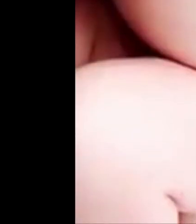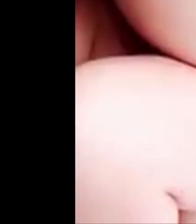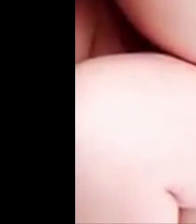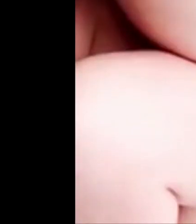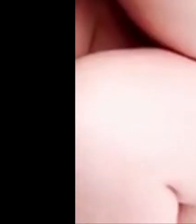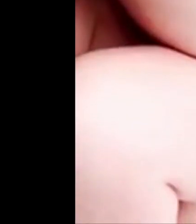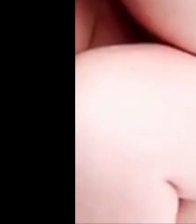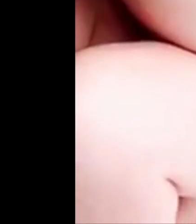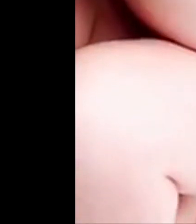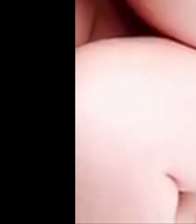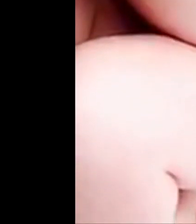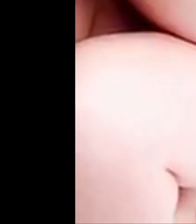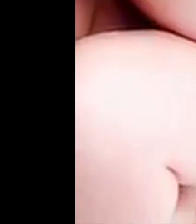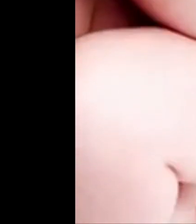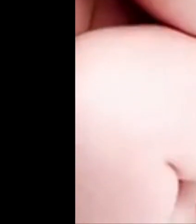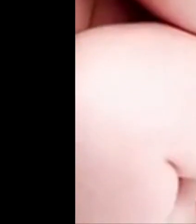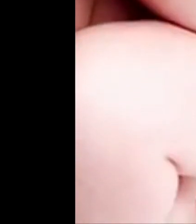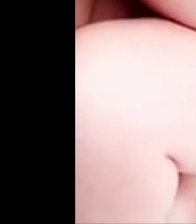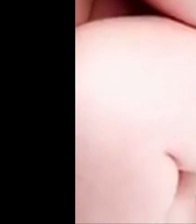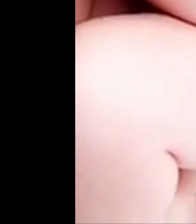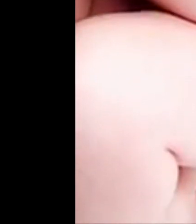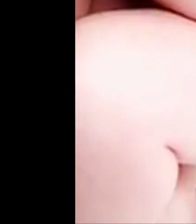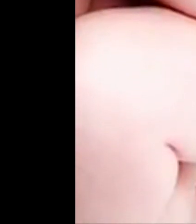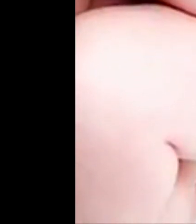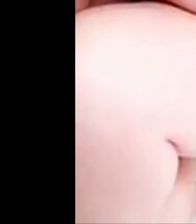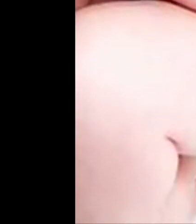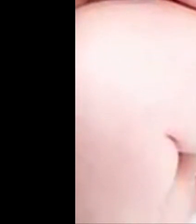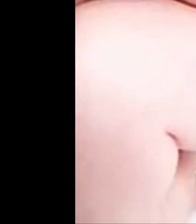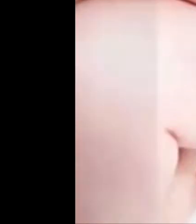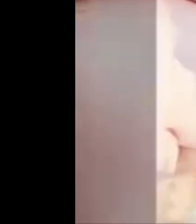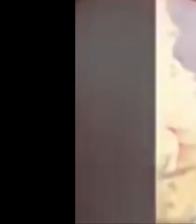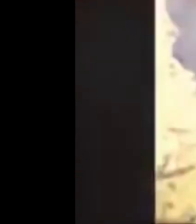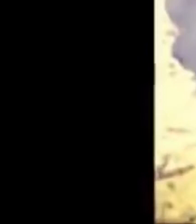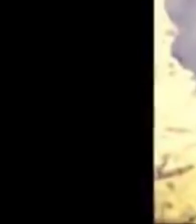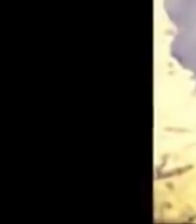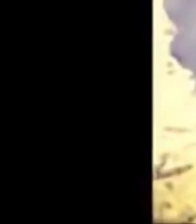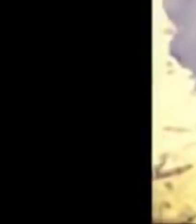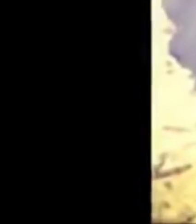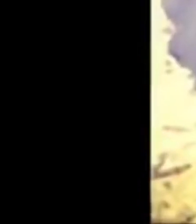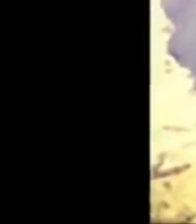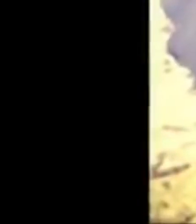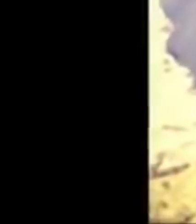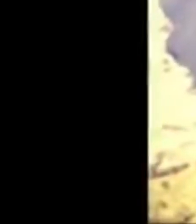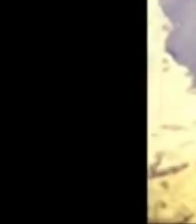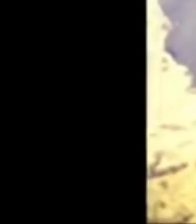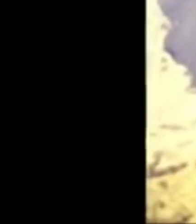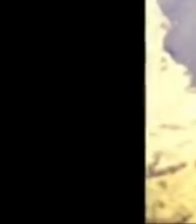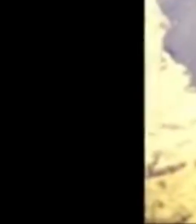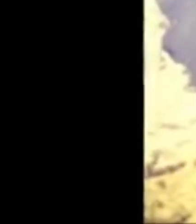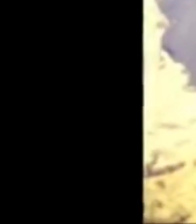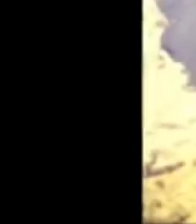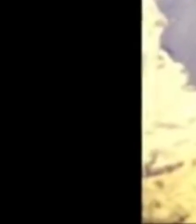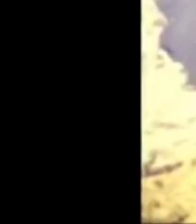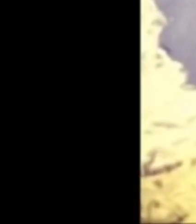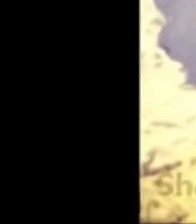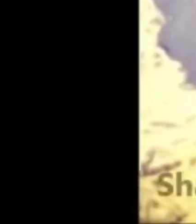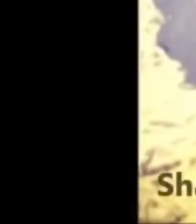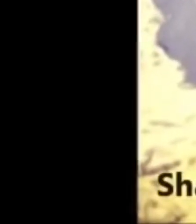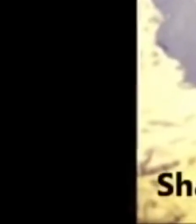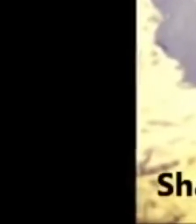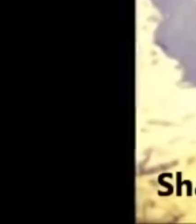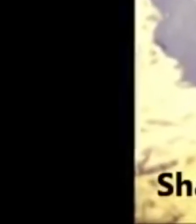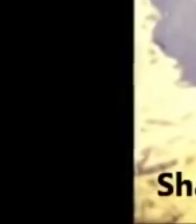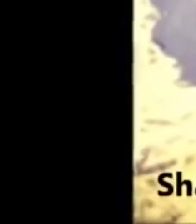she'd calm my fears and dry my tears with a rock and roll lullaby.